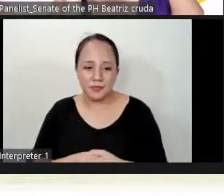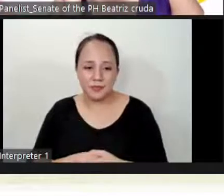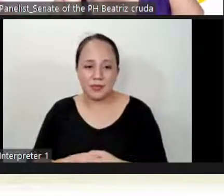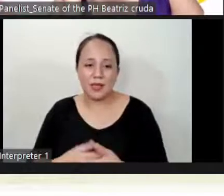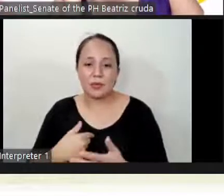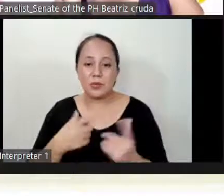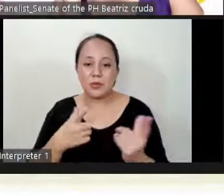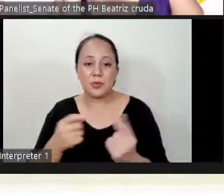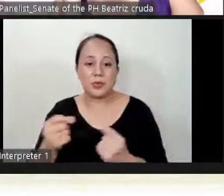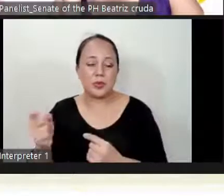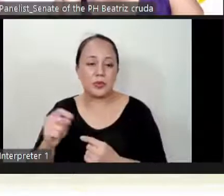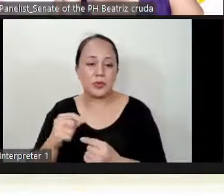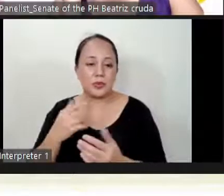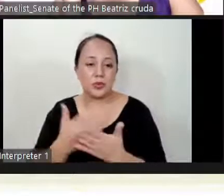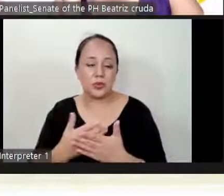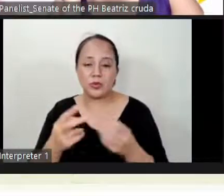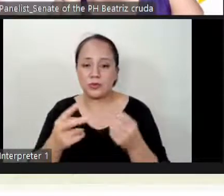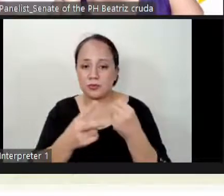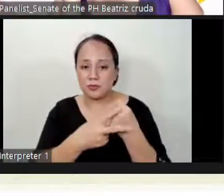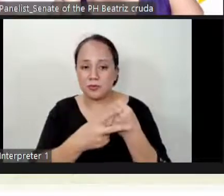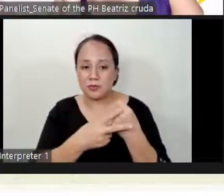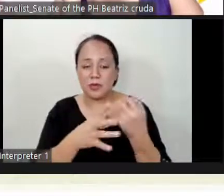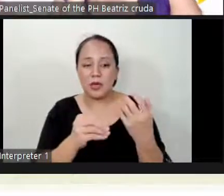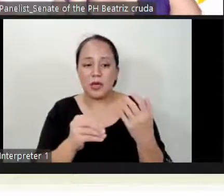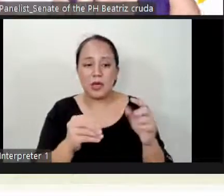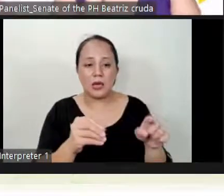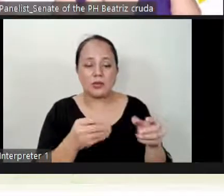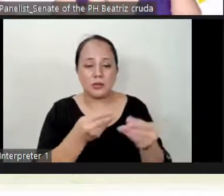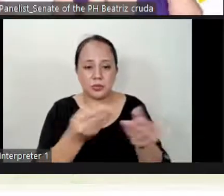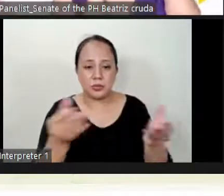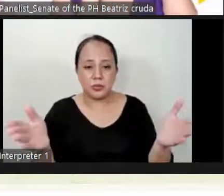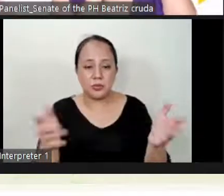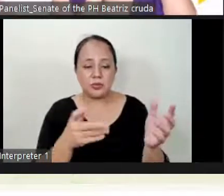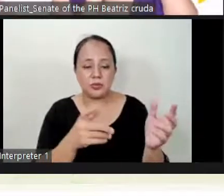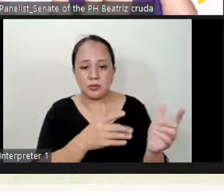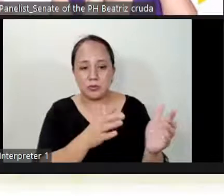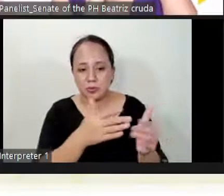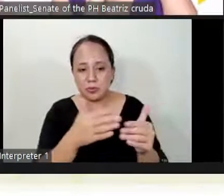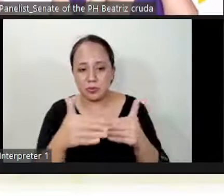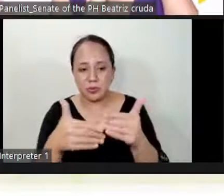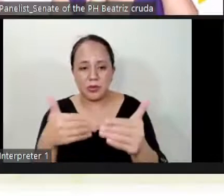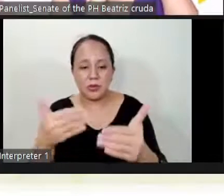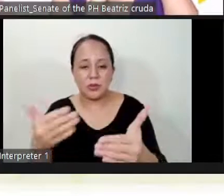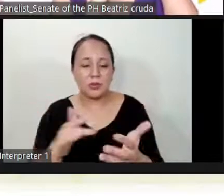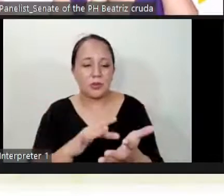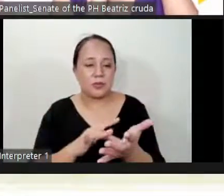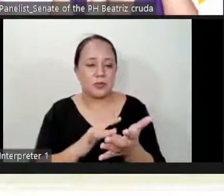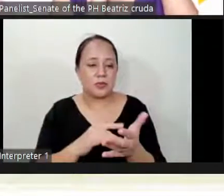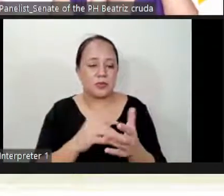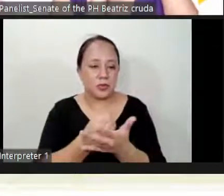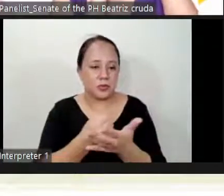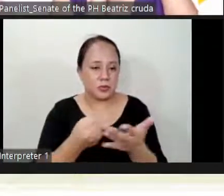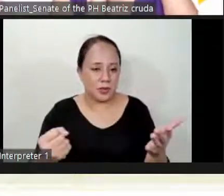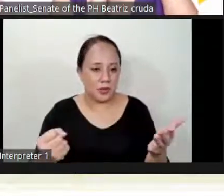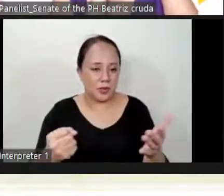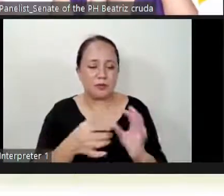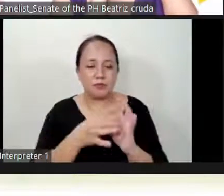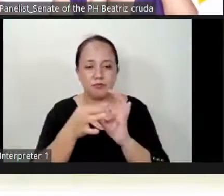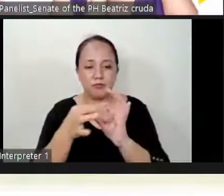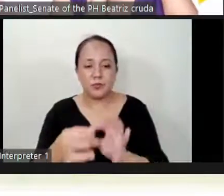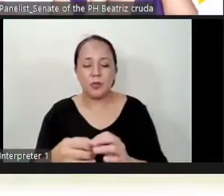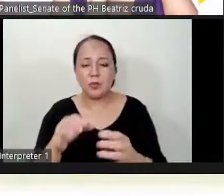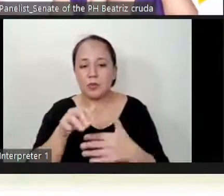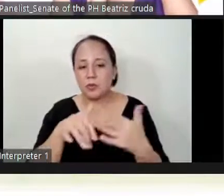by implementing good storage and distribution practices along the drug supply chain. We will collaborate with